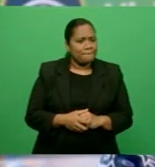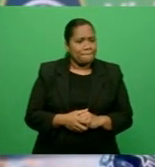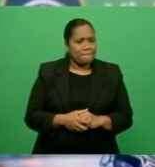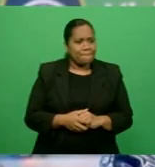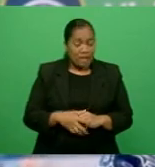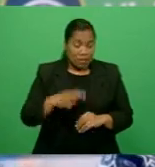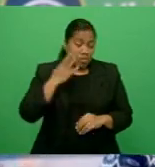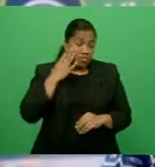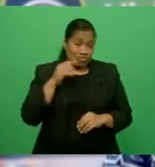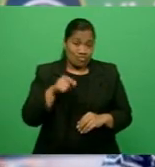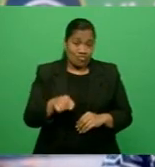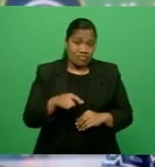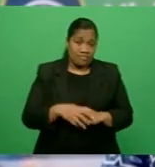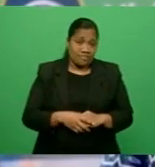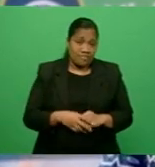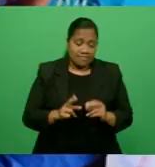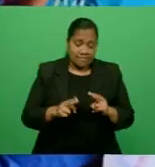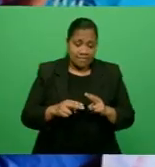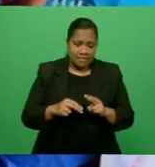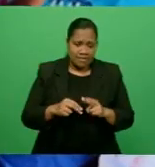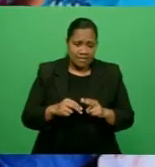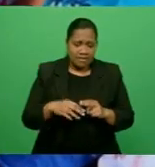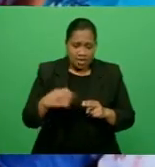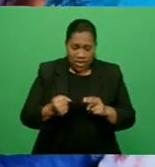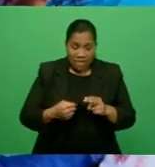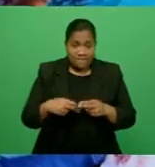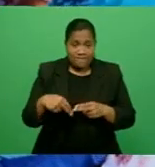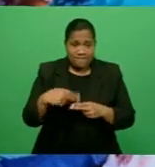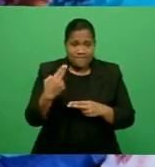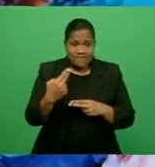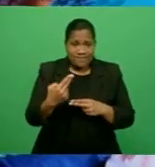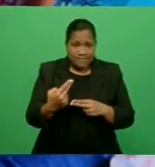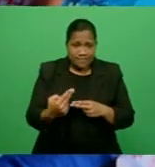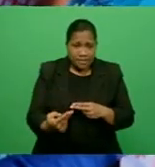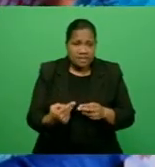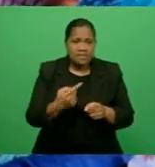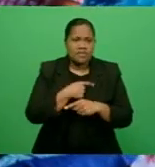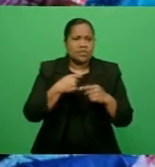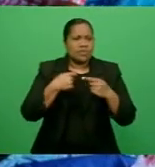such plant species that we are trying to